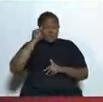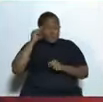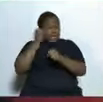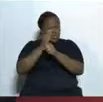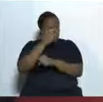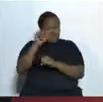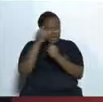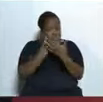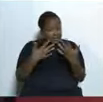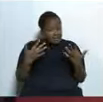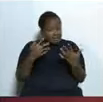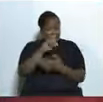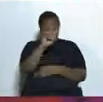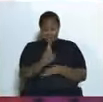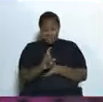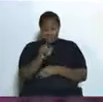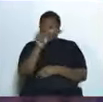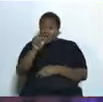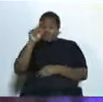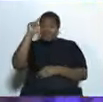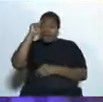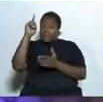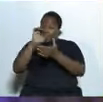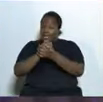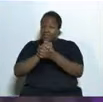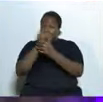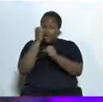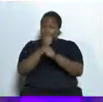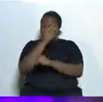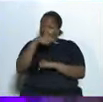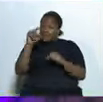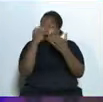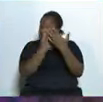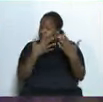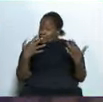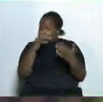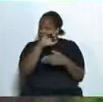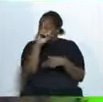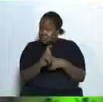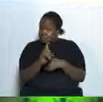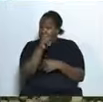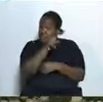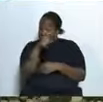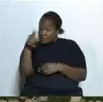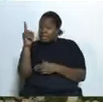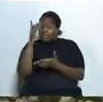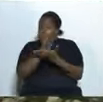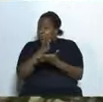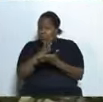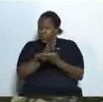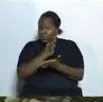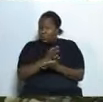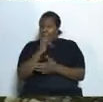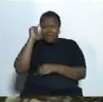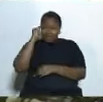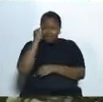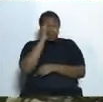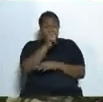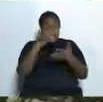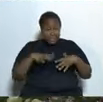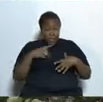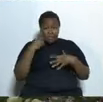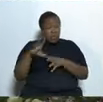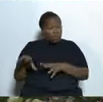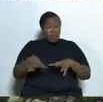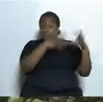the right thing? Do they believe they're doing it the right thing? Are they sincere? Do you think those people that went out to